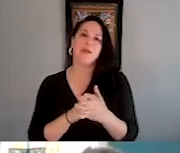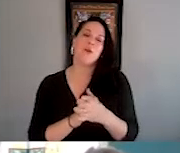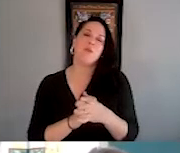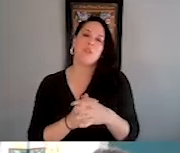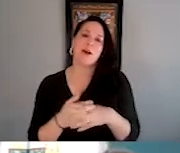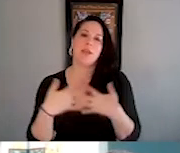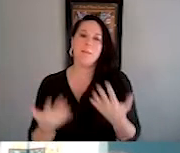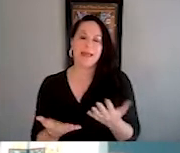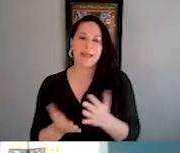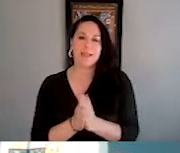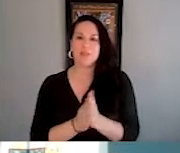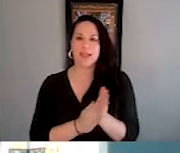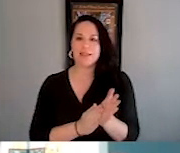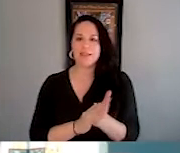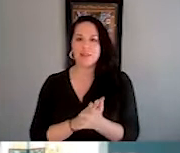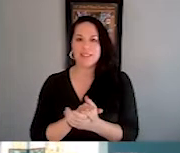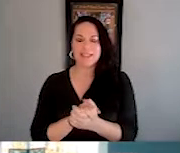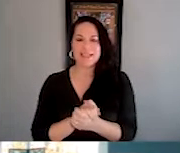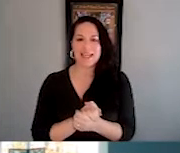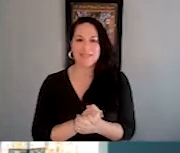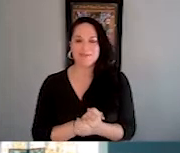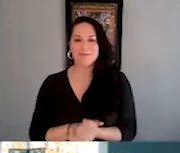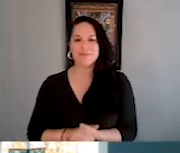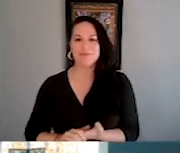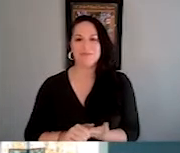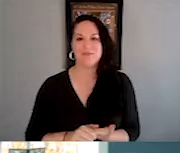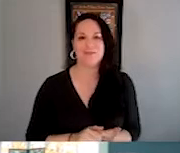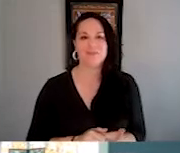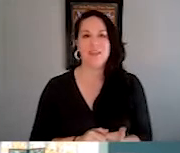workshop today, which is about combating trends. Chris, next slide.